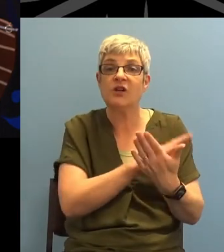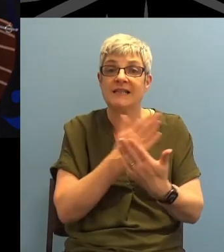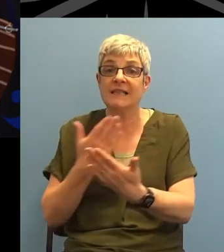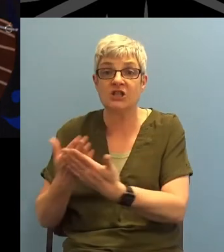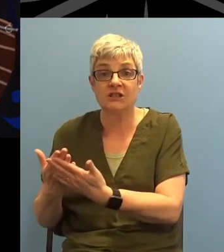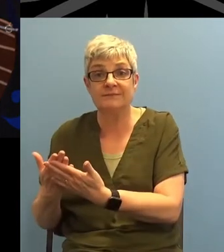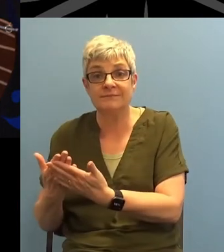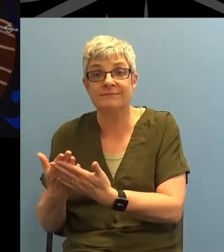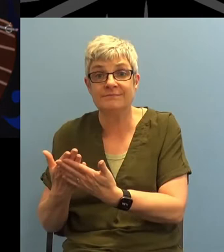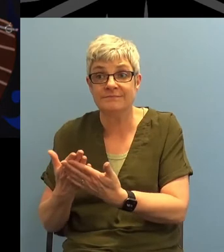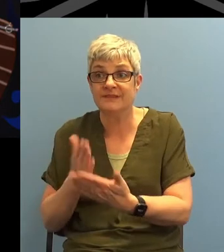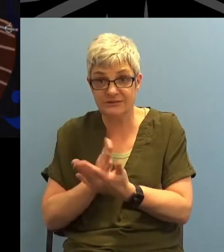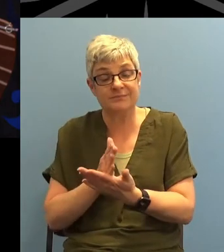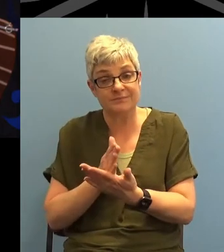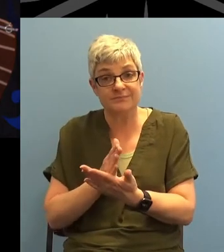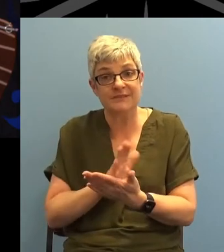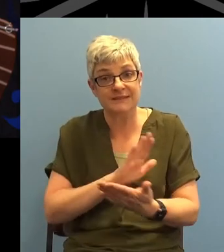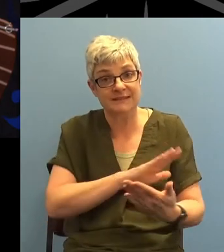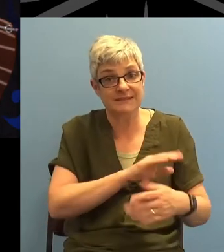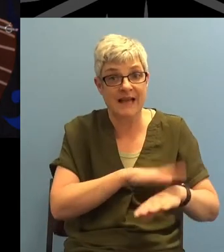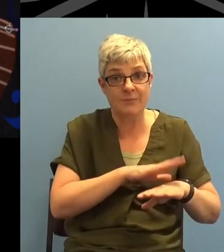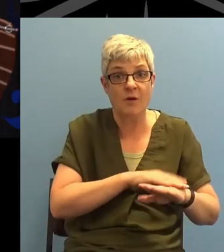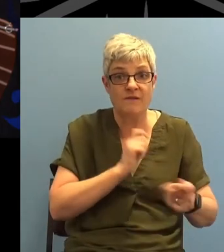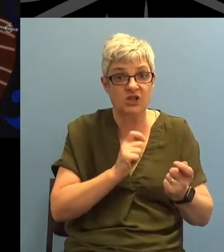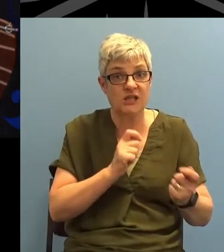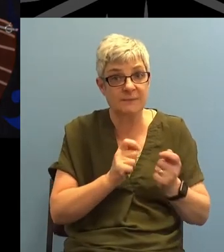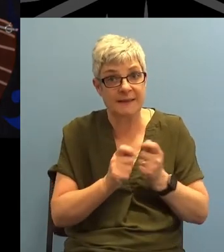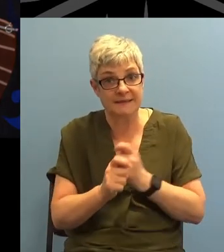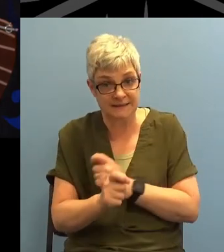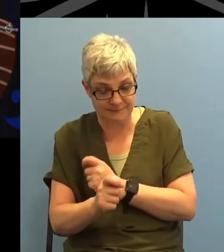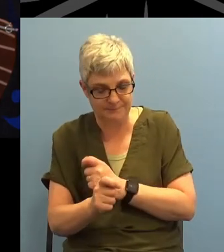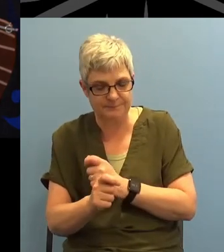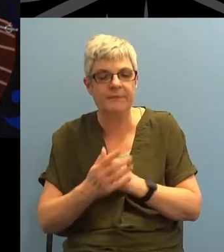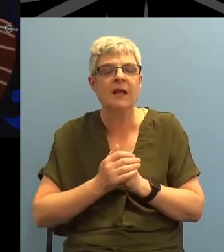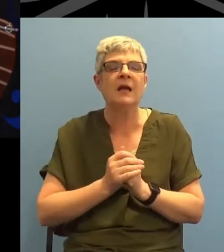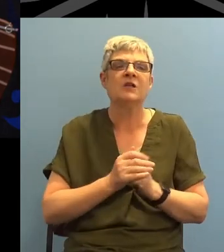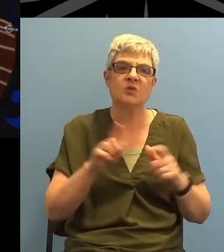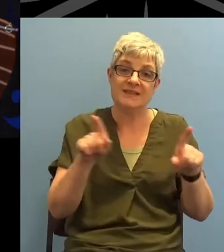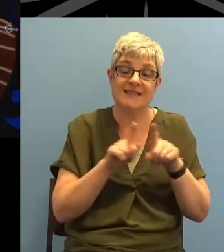It's a time of adjustment. And that same